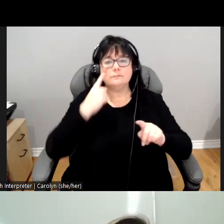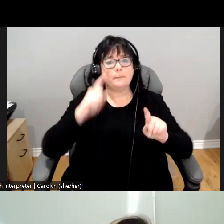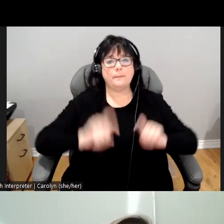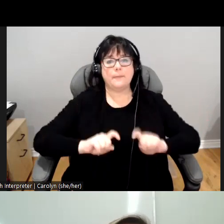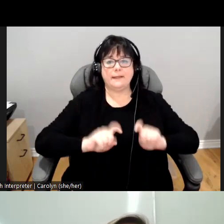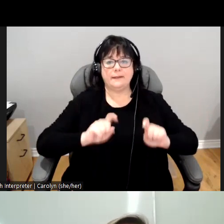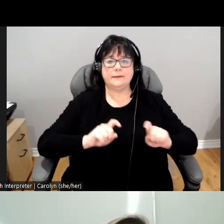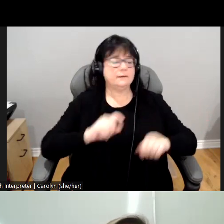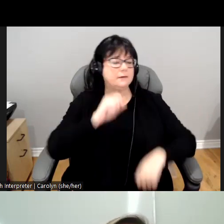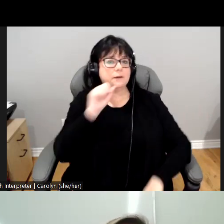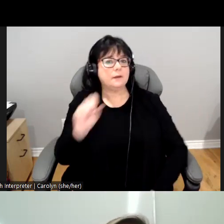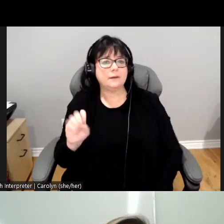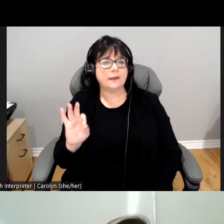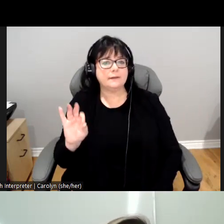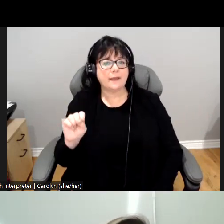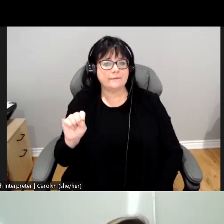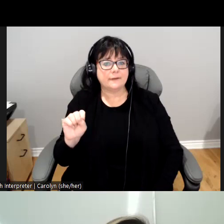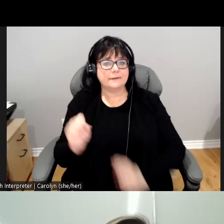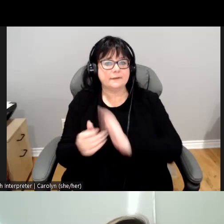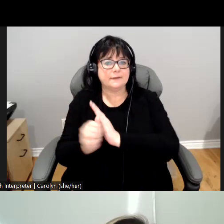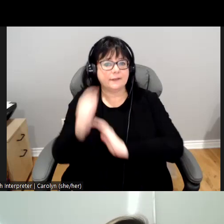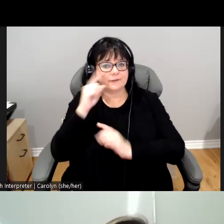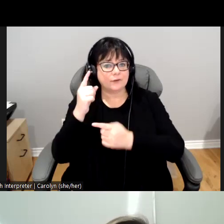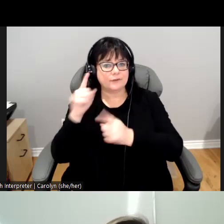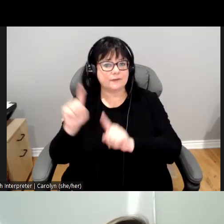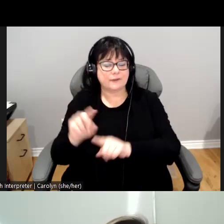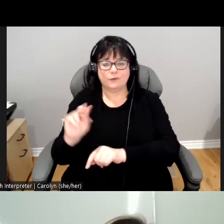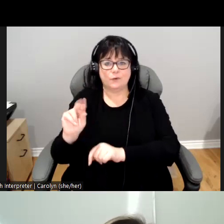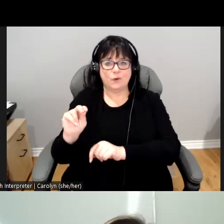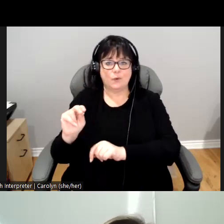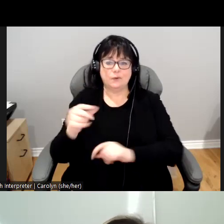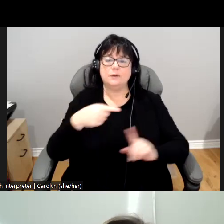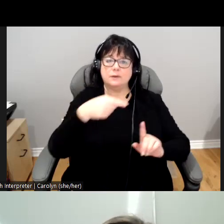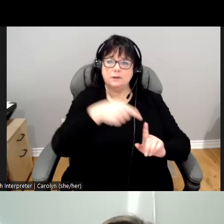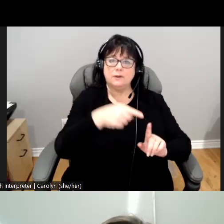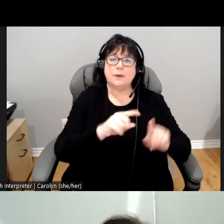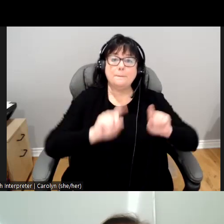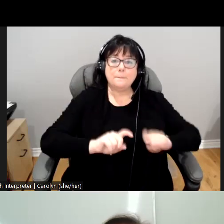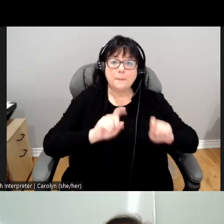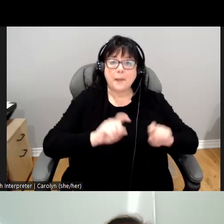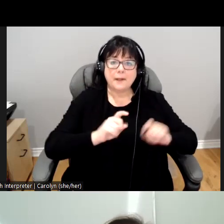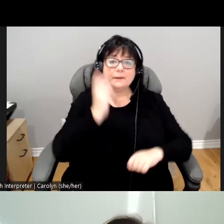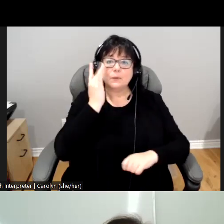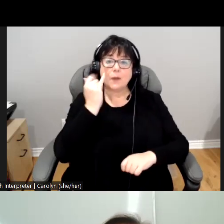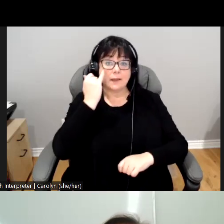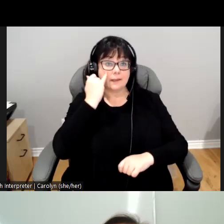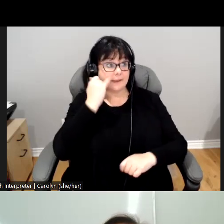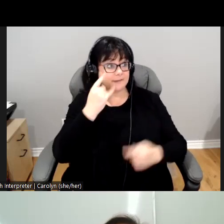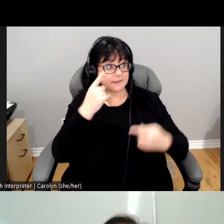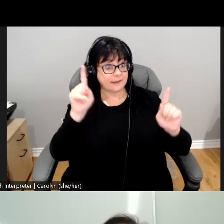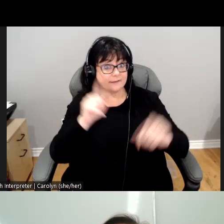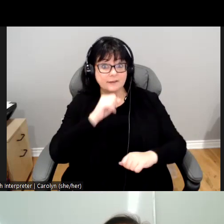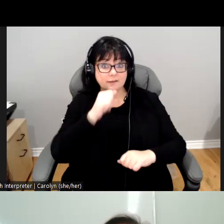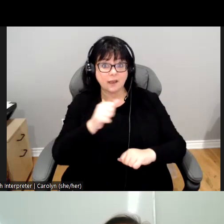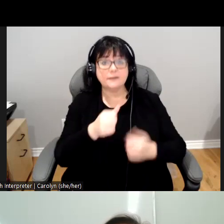that happened. And we did it as a pilot to give ourselves an out in case things weren't working, because we didn't